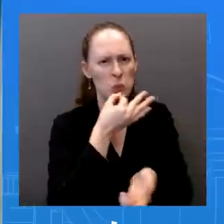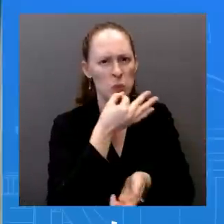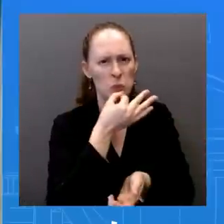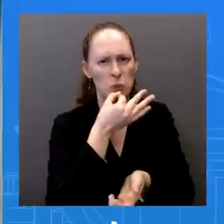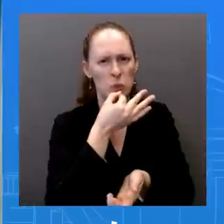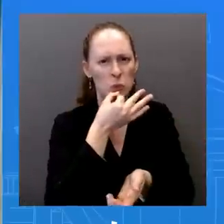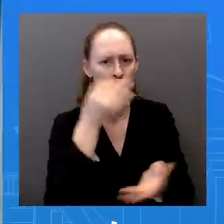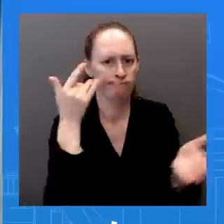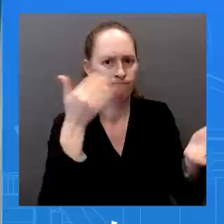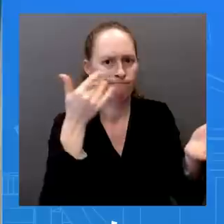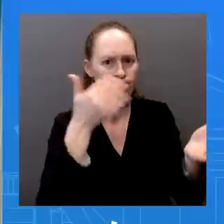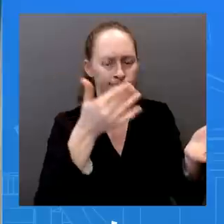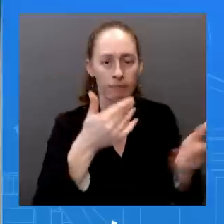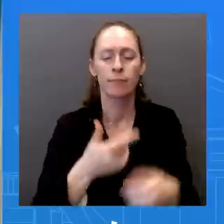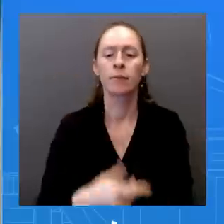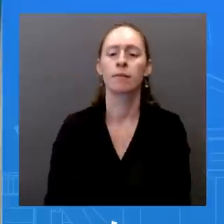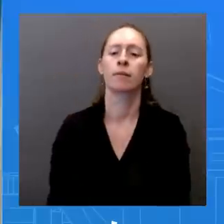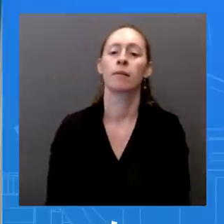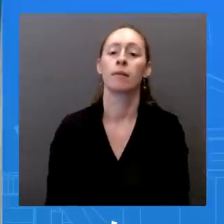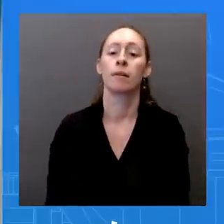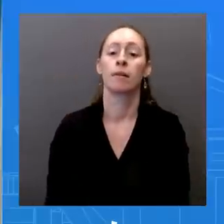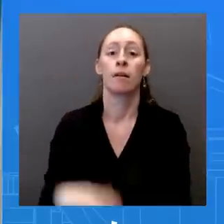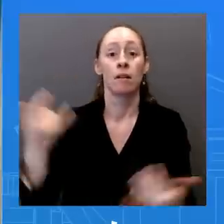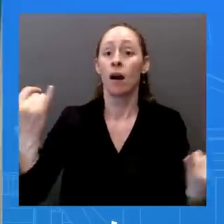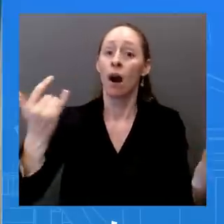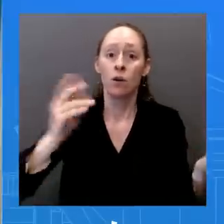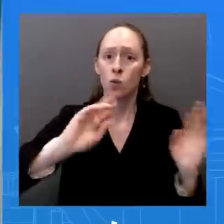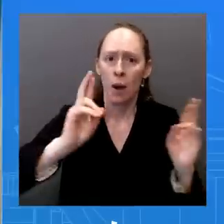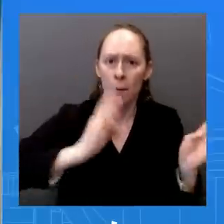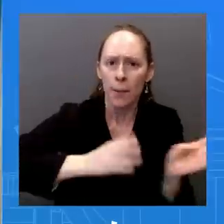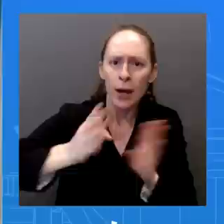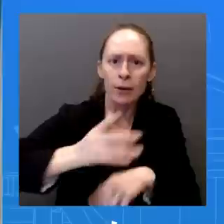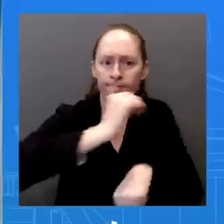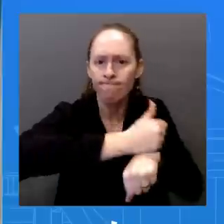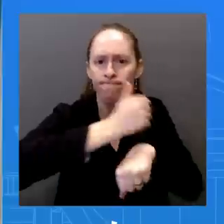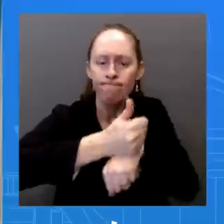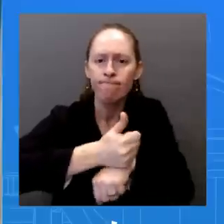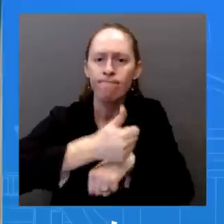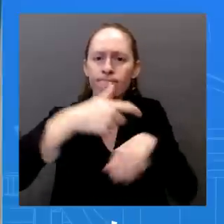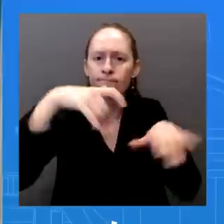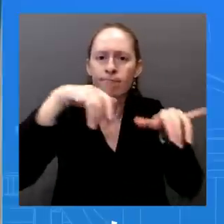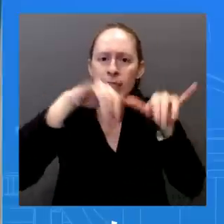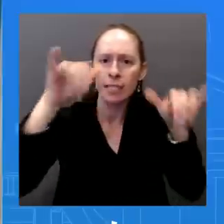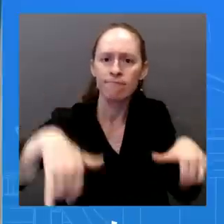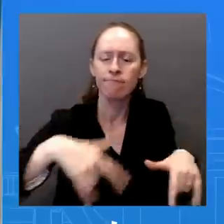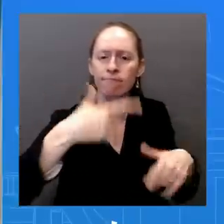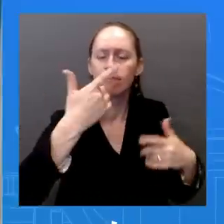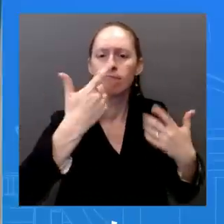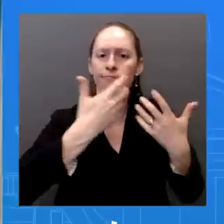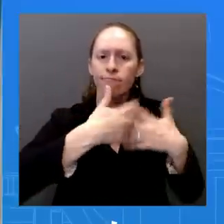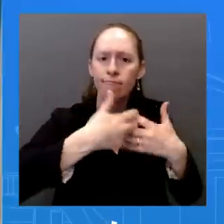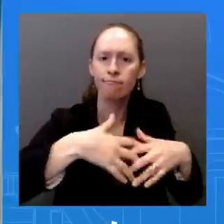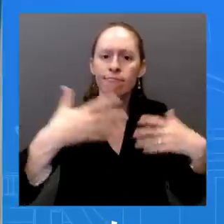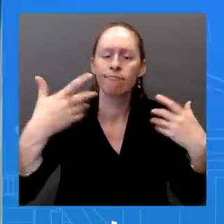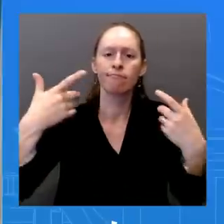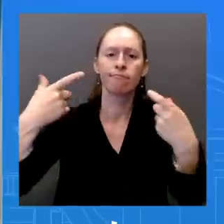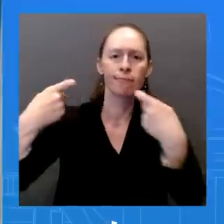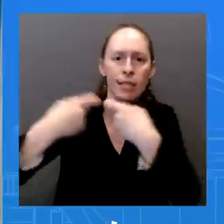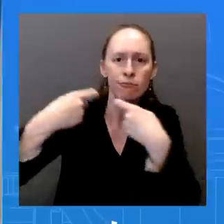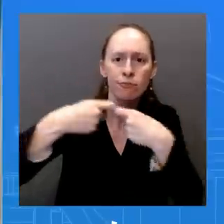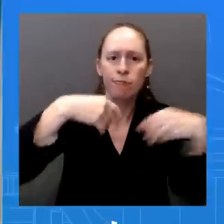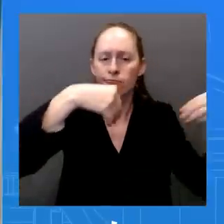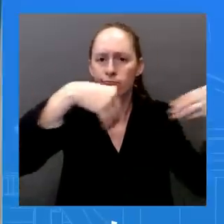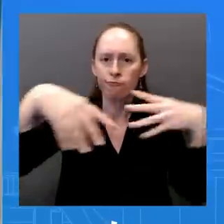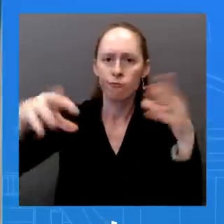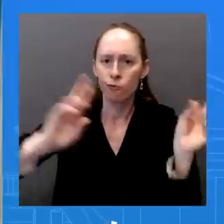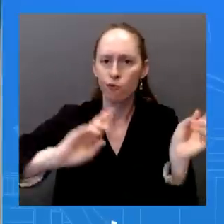meet needs for generators in the meantime. President Biden is receiving regular updates on the storm and these